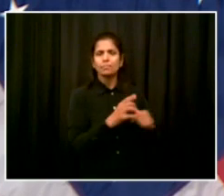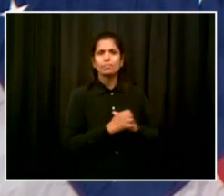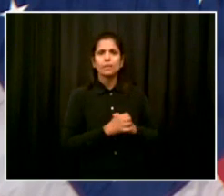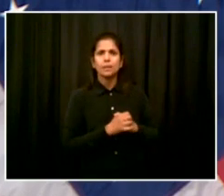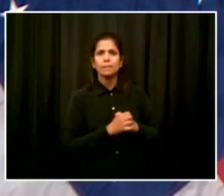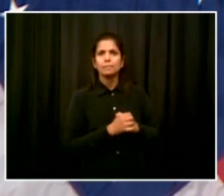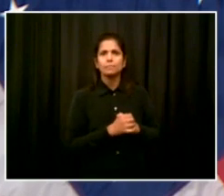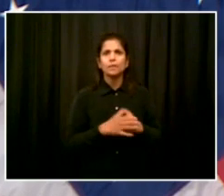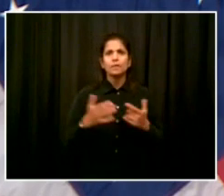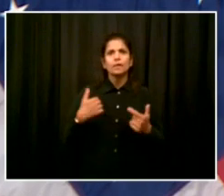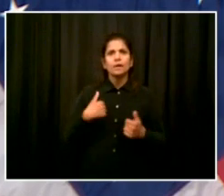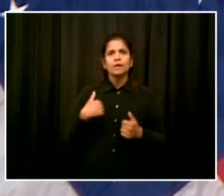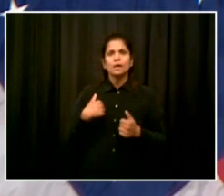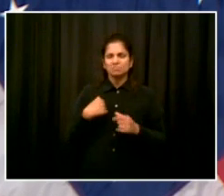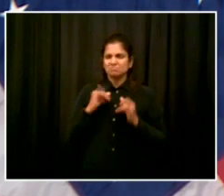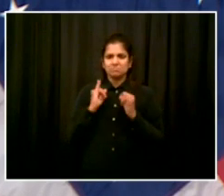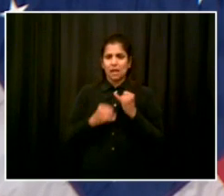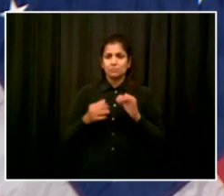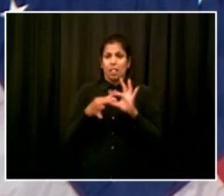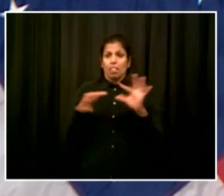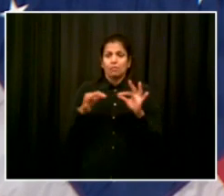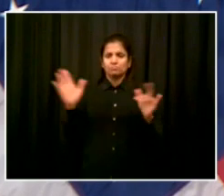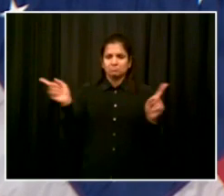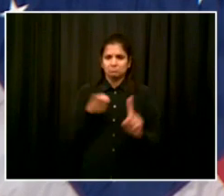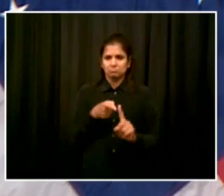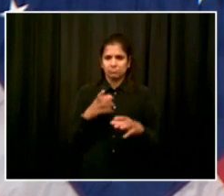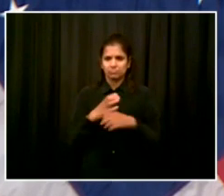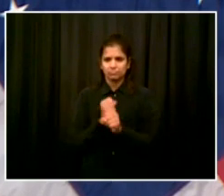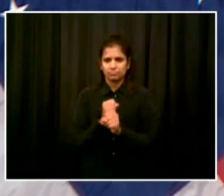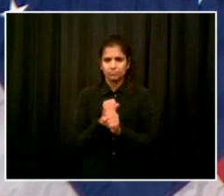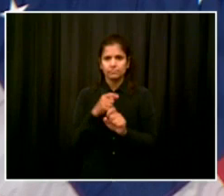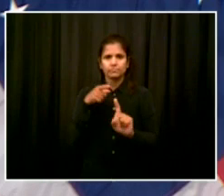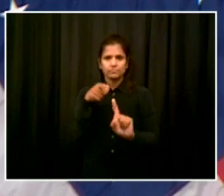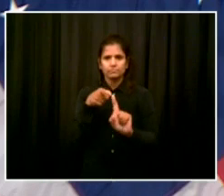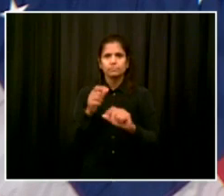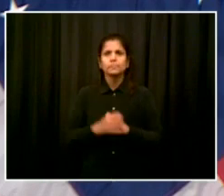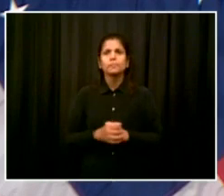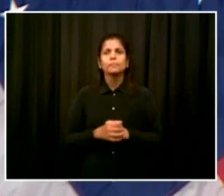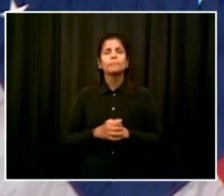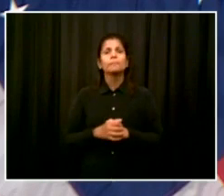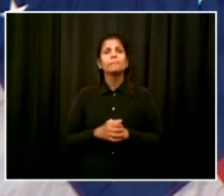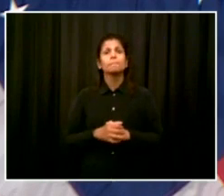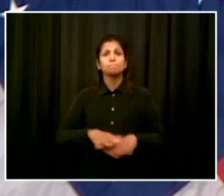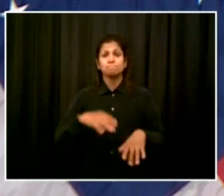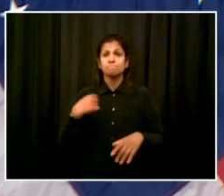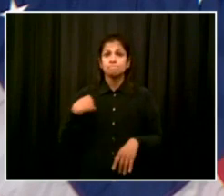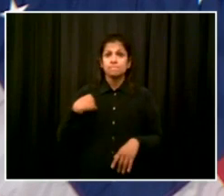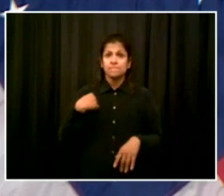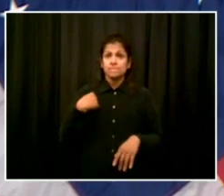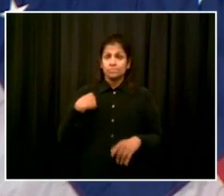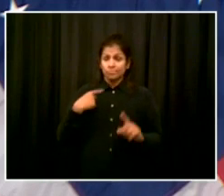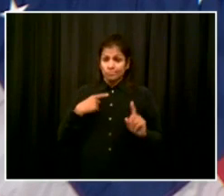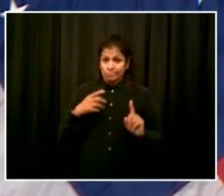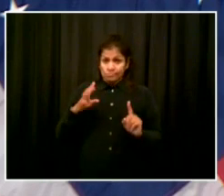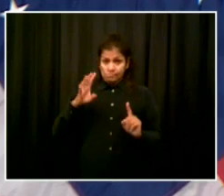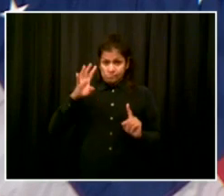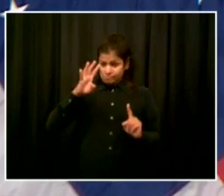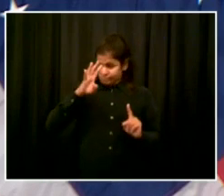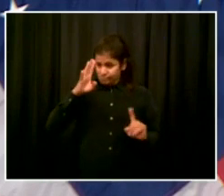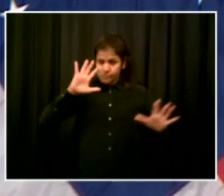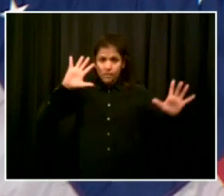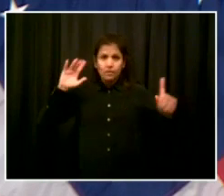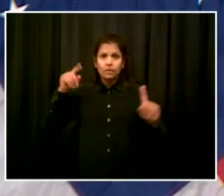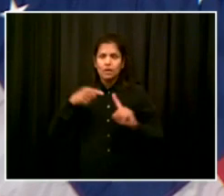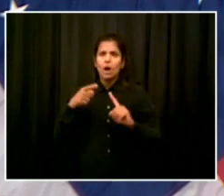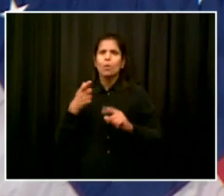too. We pioneered precision policing. We've driven arrests down in this city by